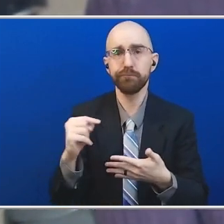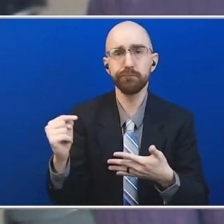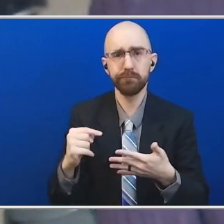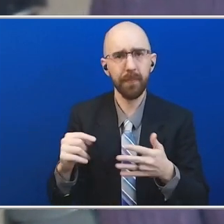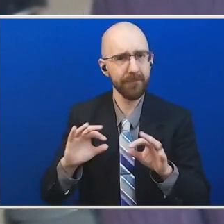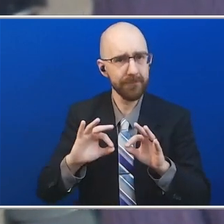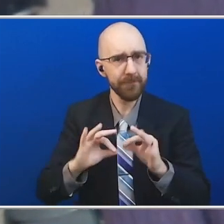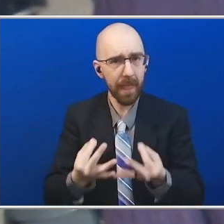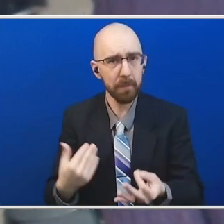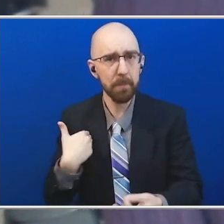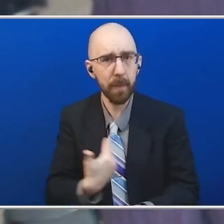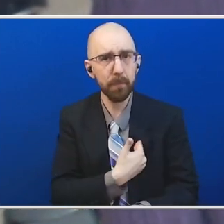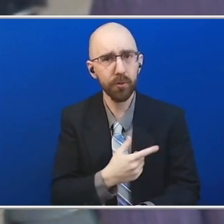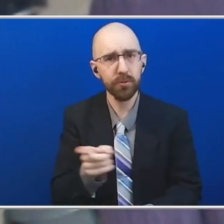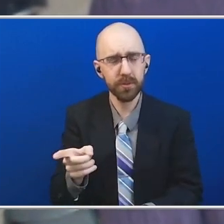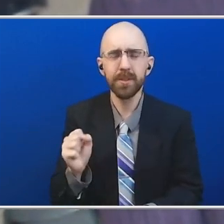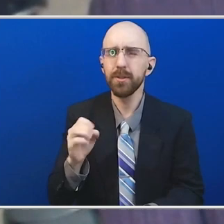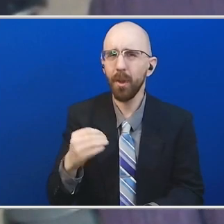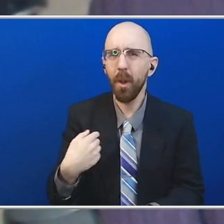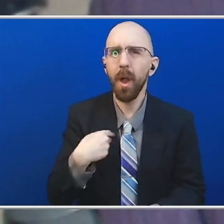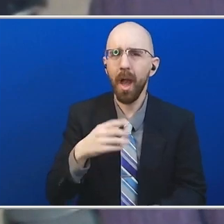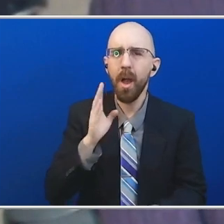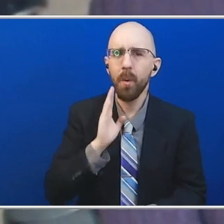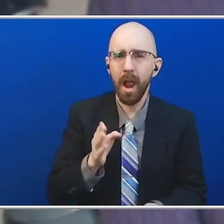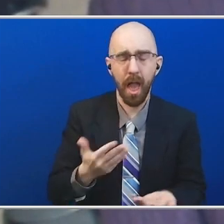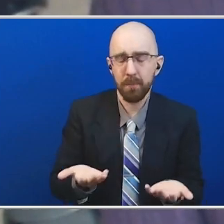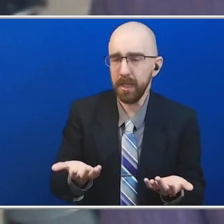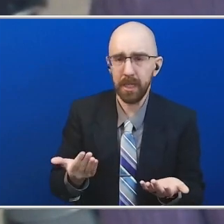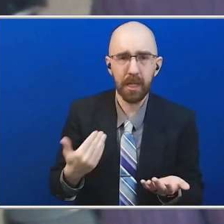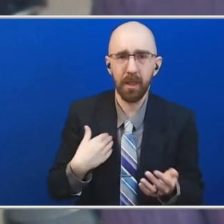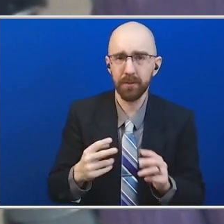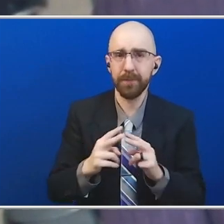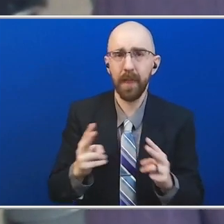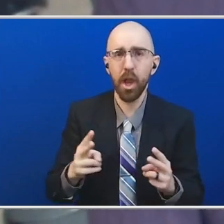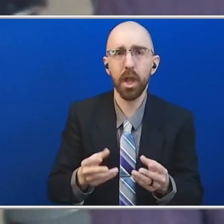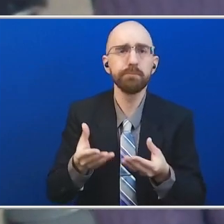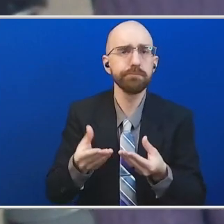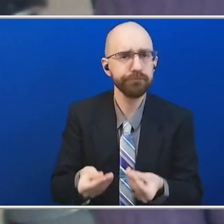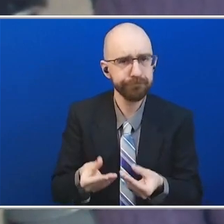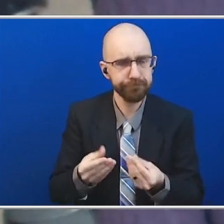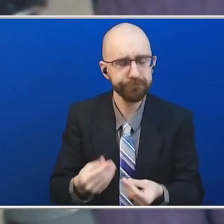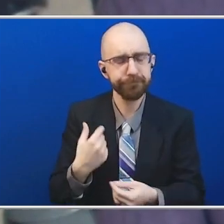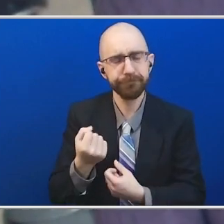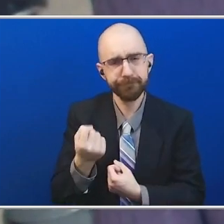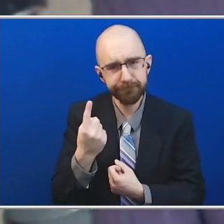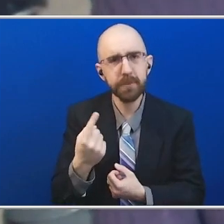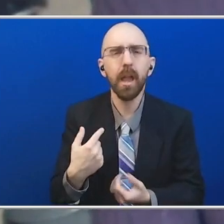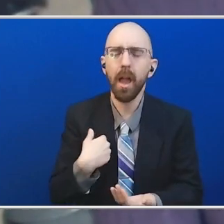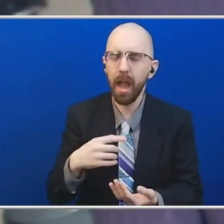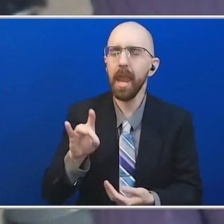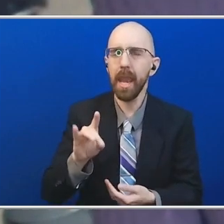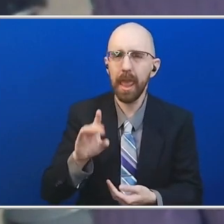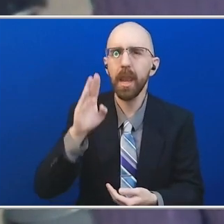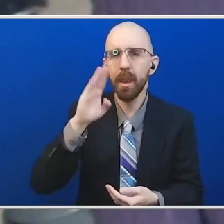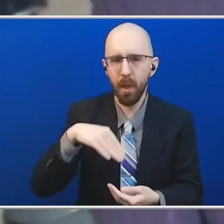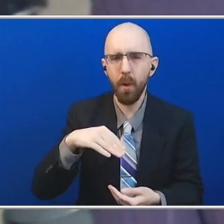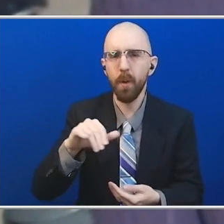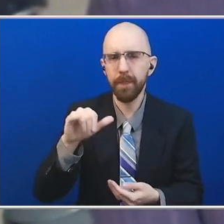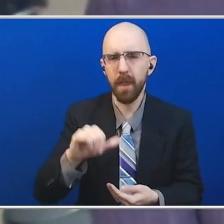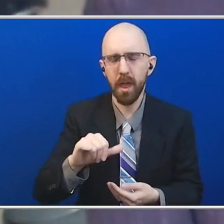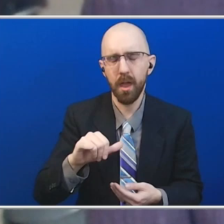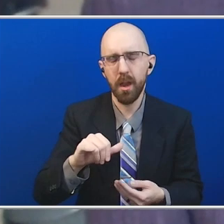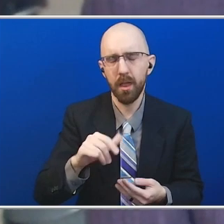And so then I was very gentle every time I did know that there